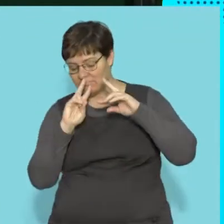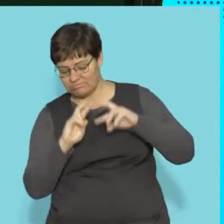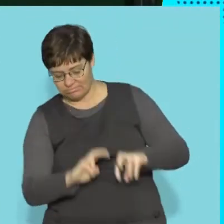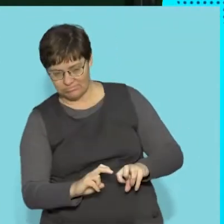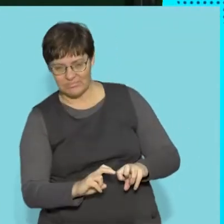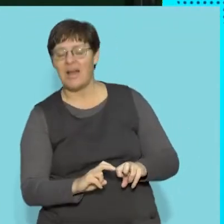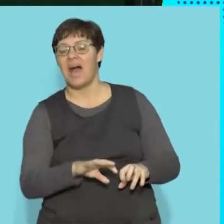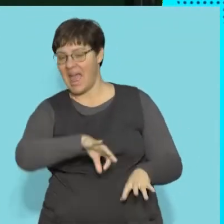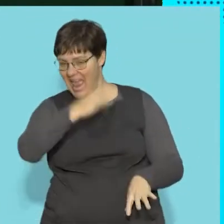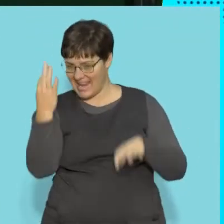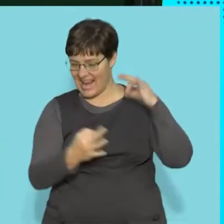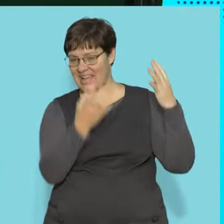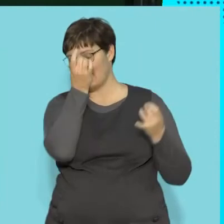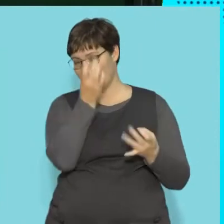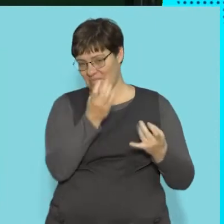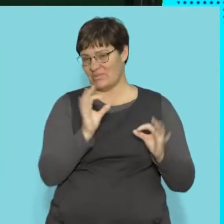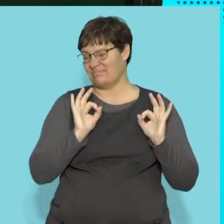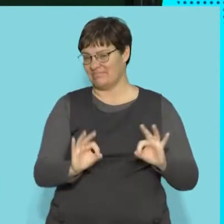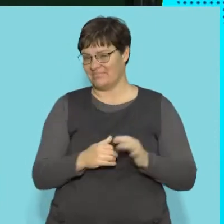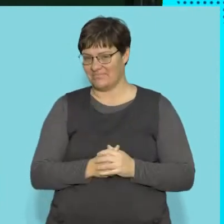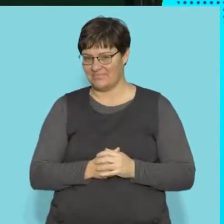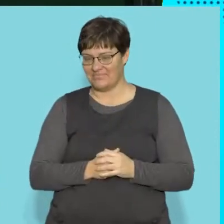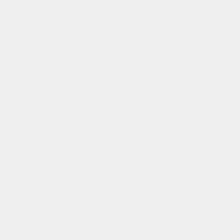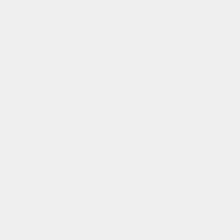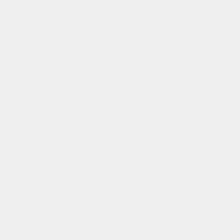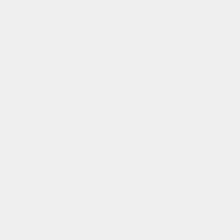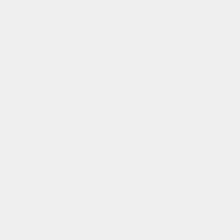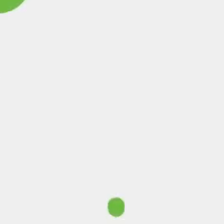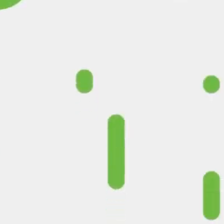we can analyze the data perfectly.